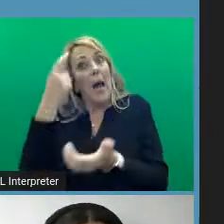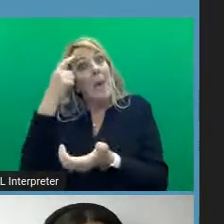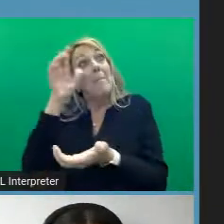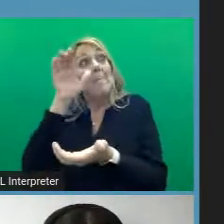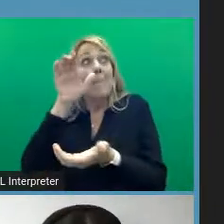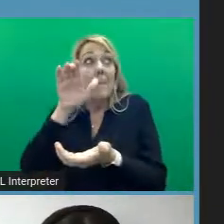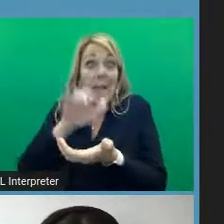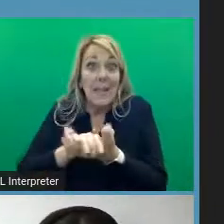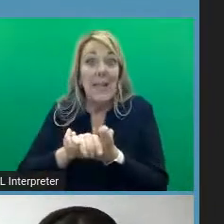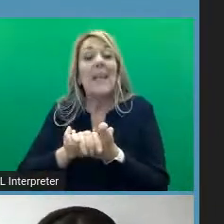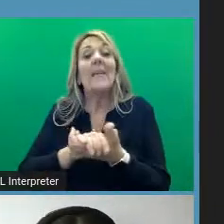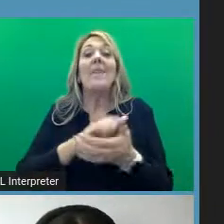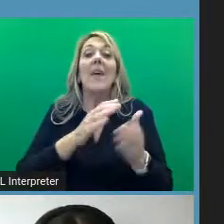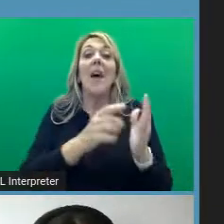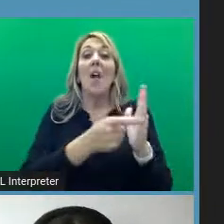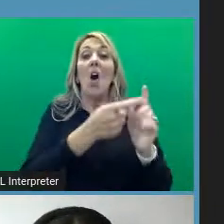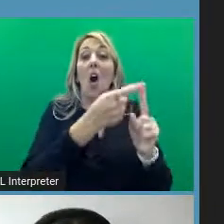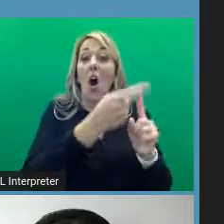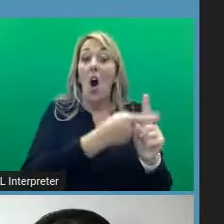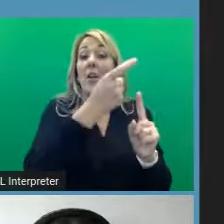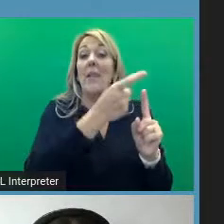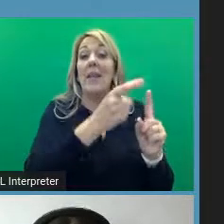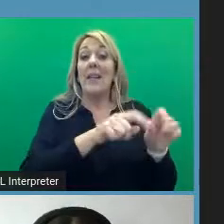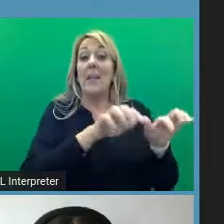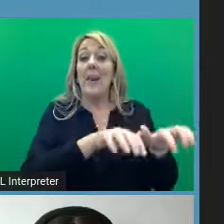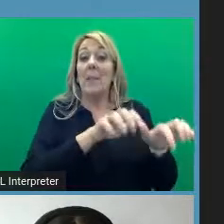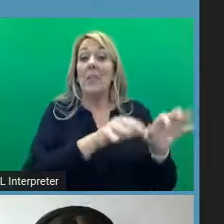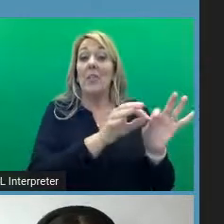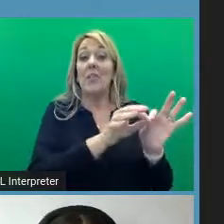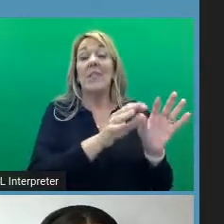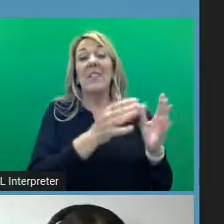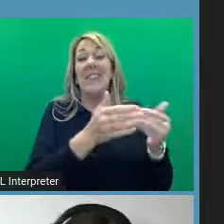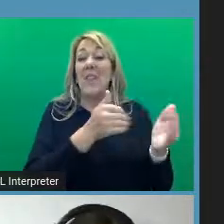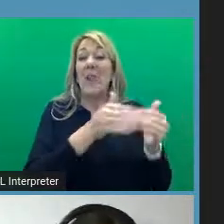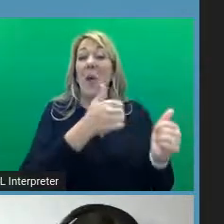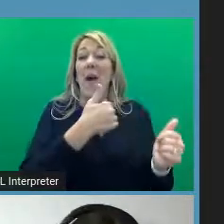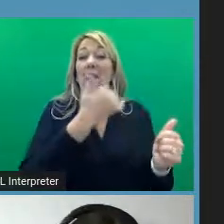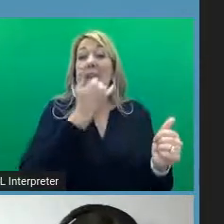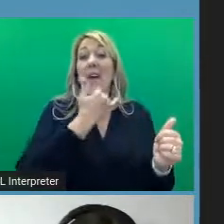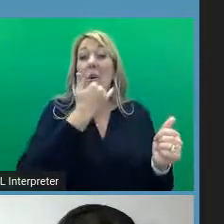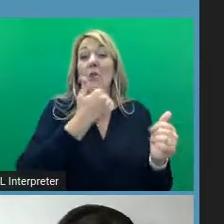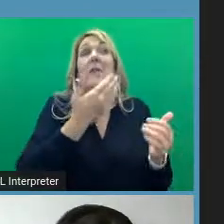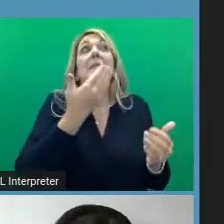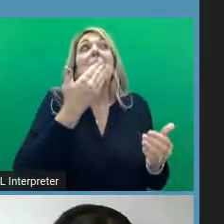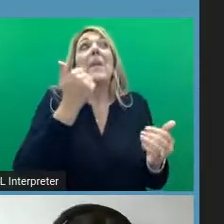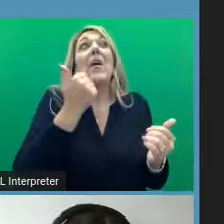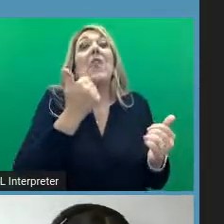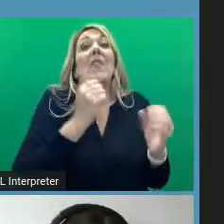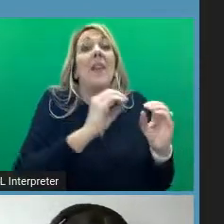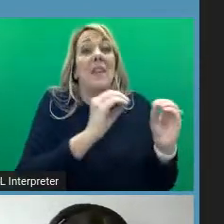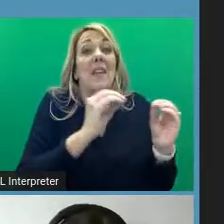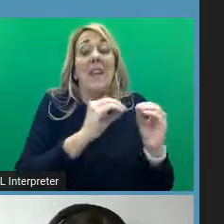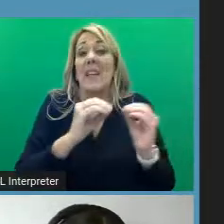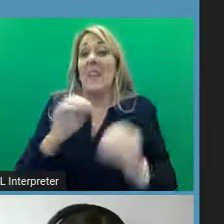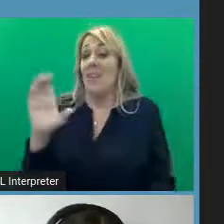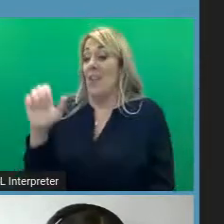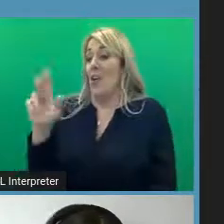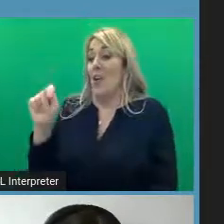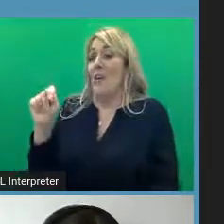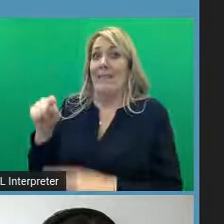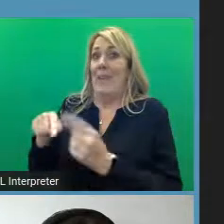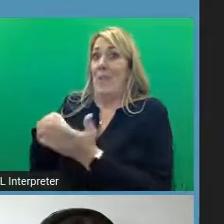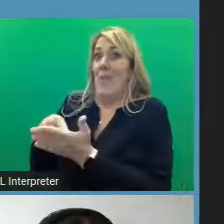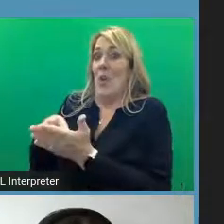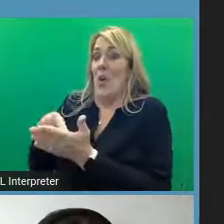that automated captions, despite the significant error rate, are better than nothing if CART is completely out of budget. And so